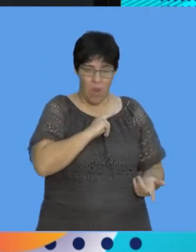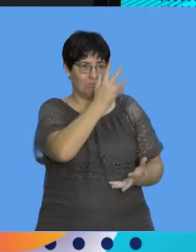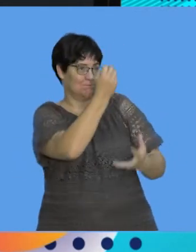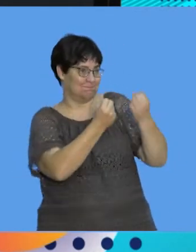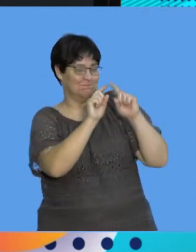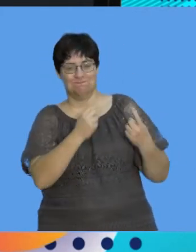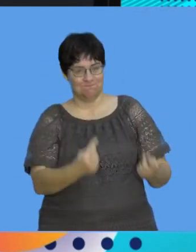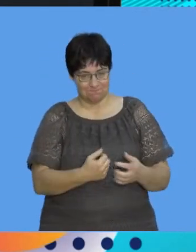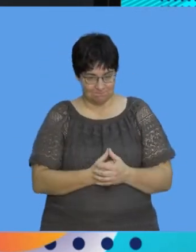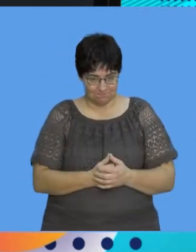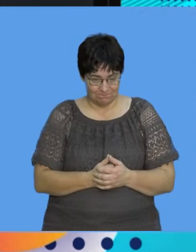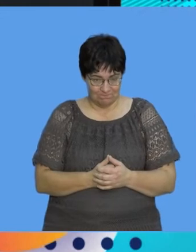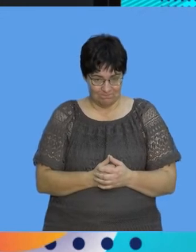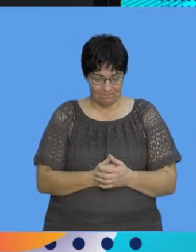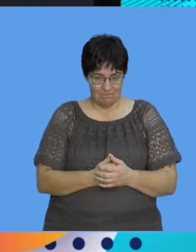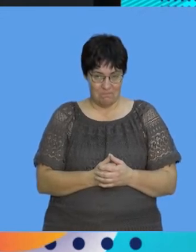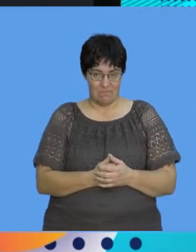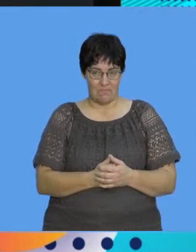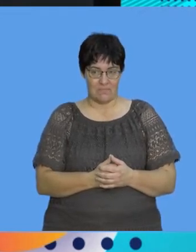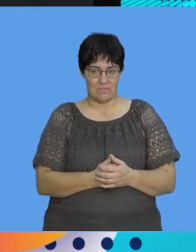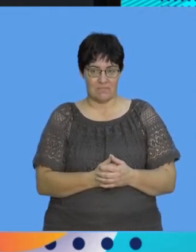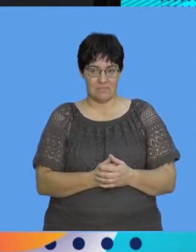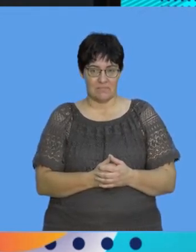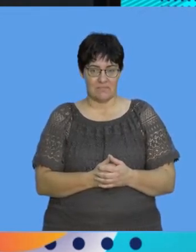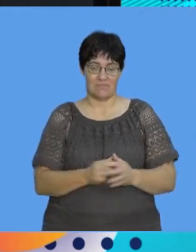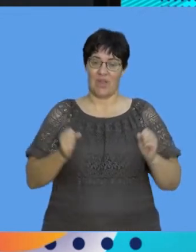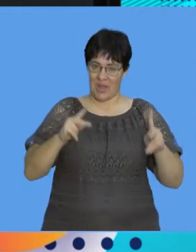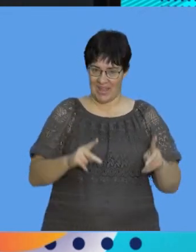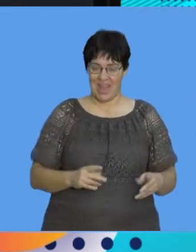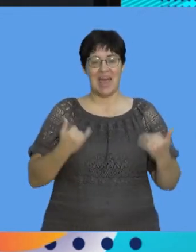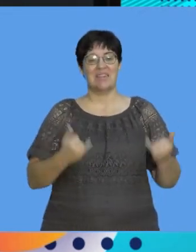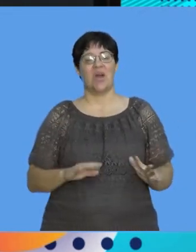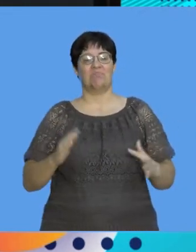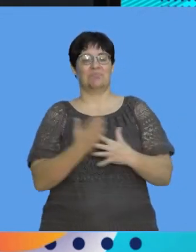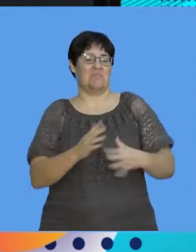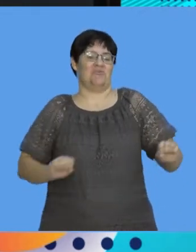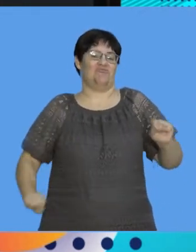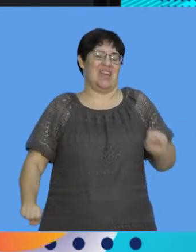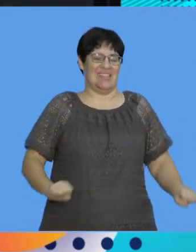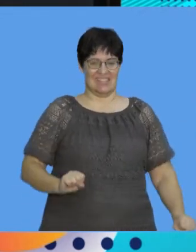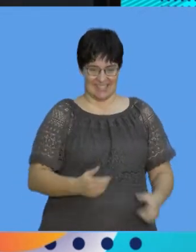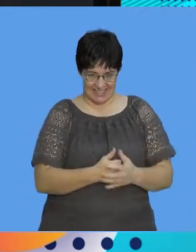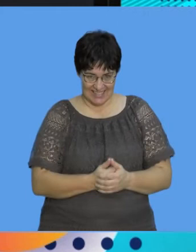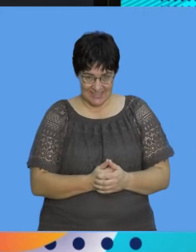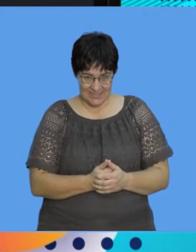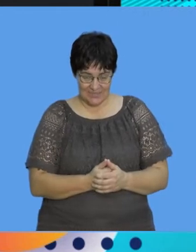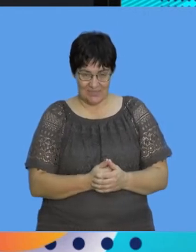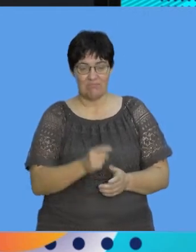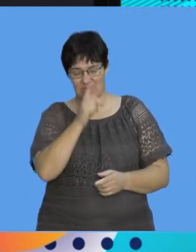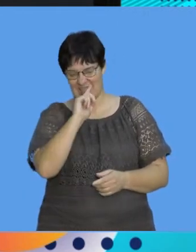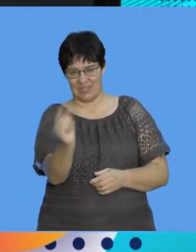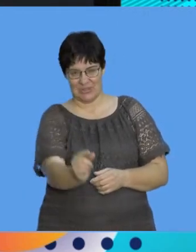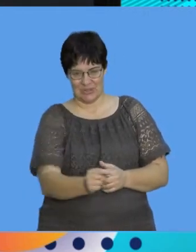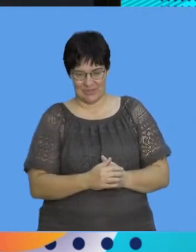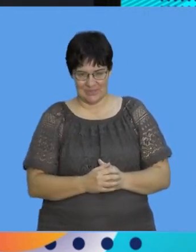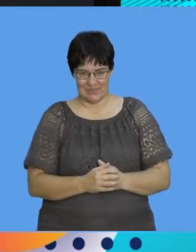to take iron in. Okay guys, it's time for another stretch, it's time for another break, and we'll see you